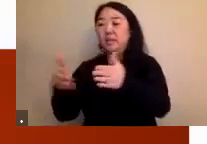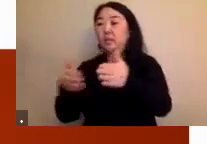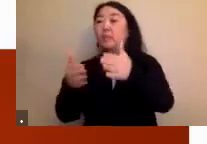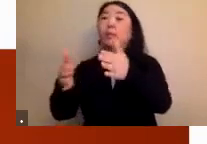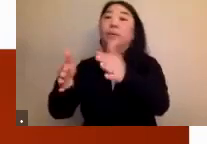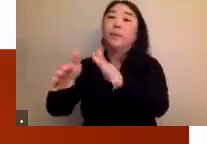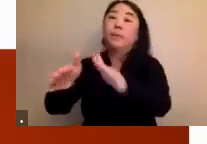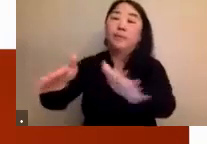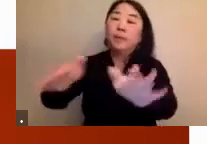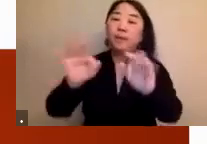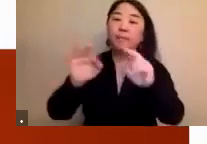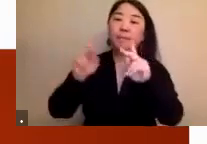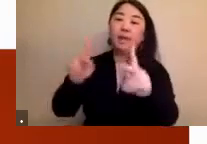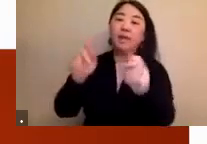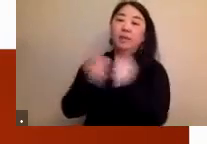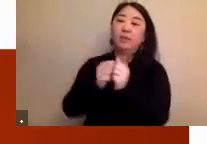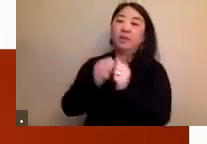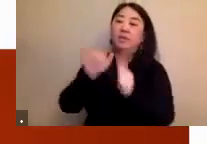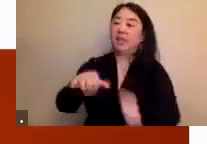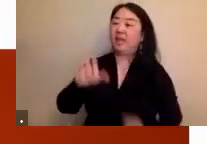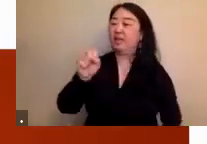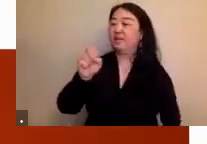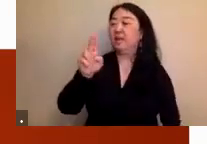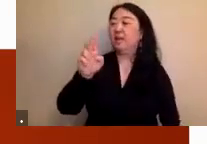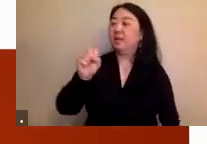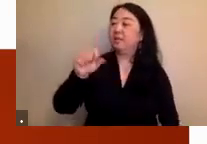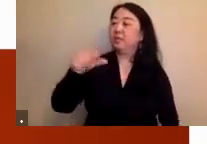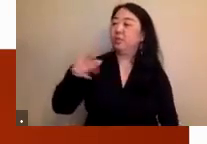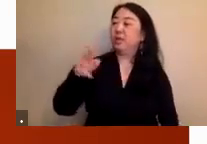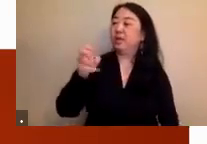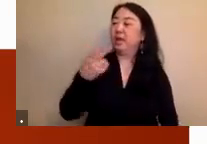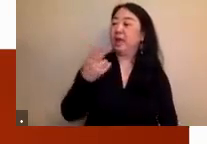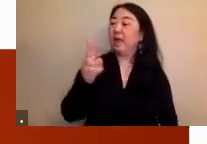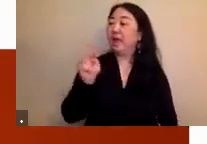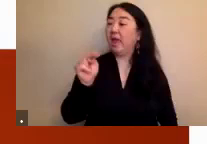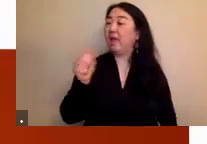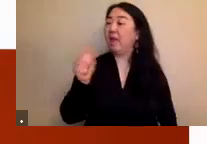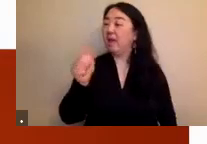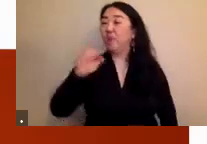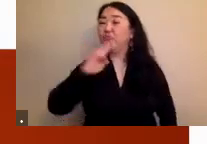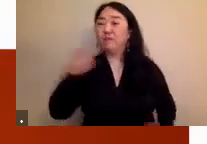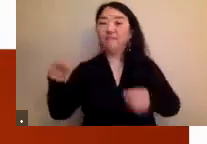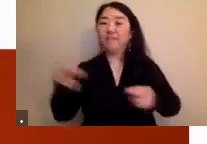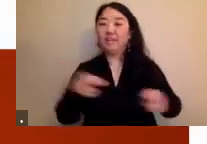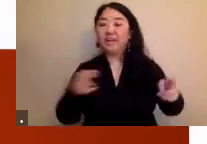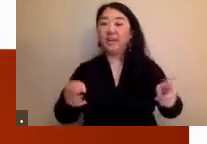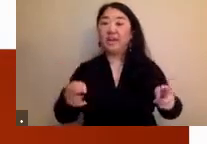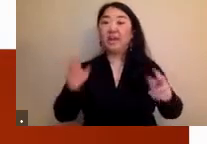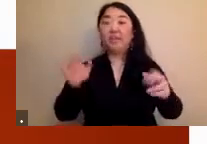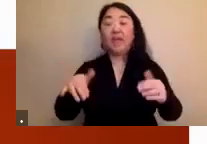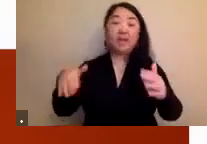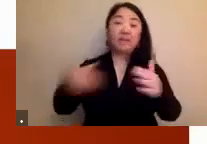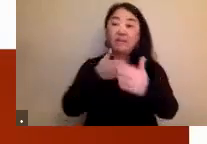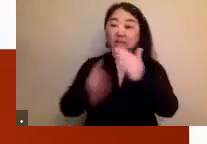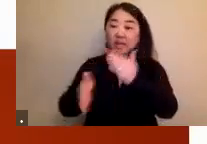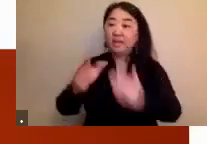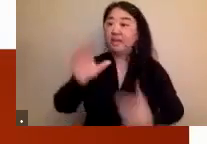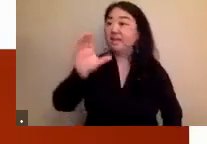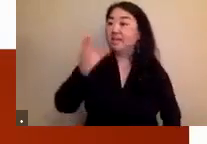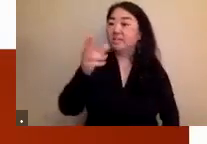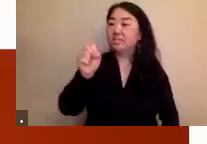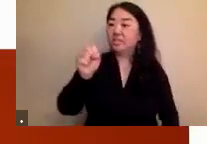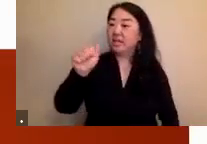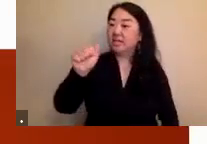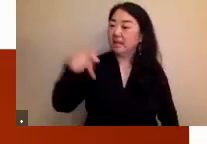flows back into the Susquehanna River, which consequently flows into the Chesapeake Bay, where there are